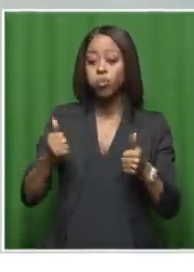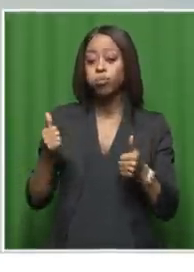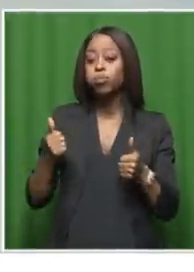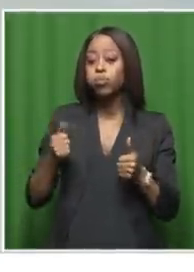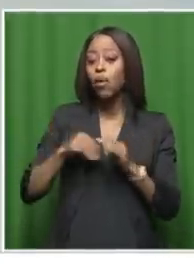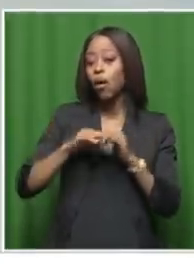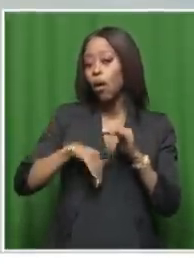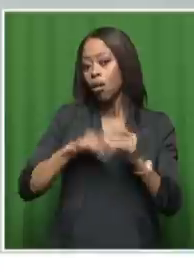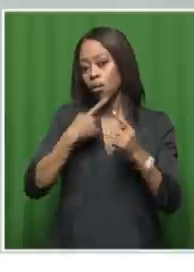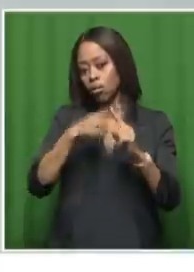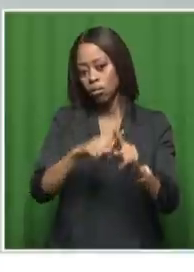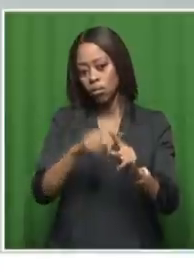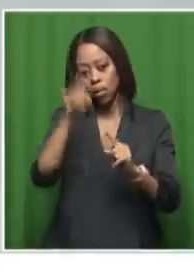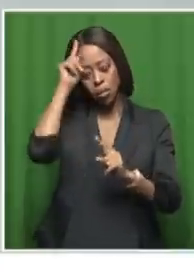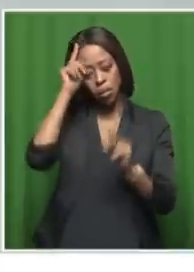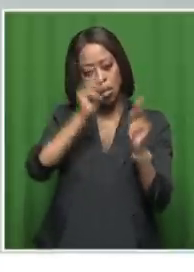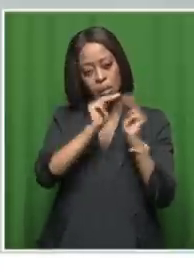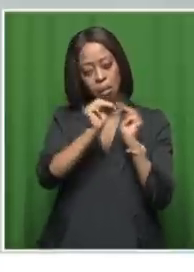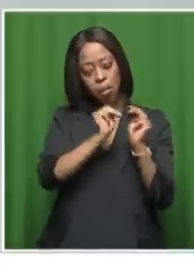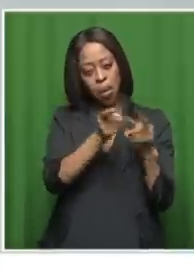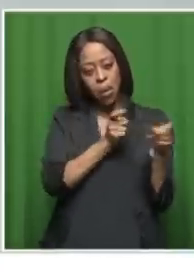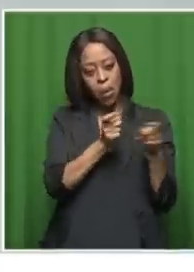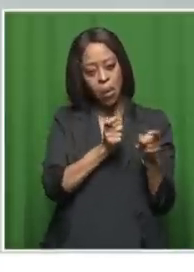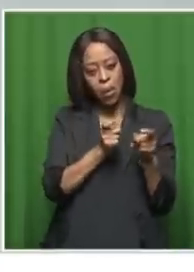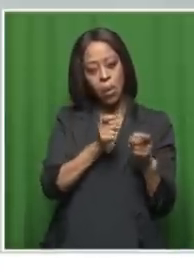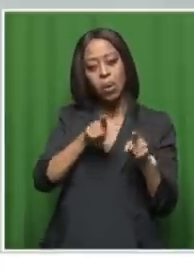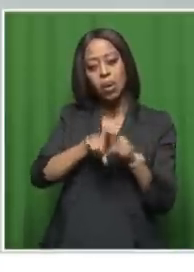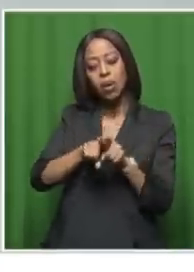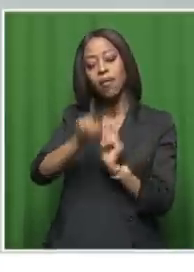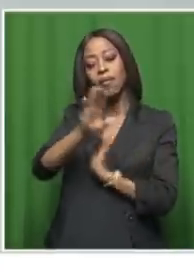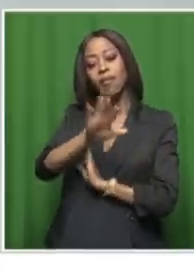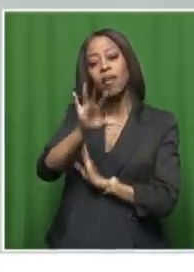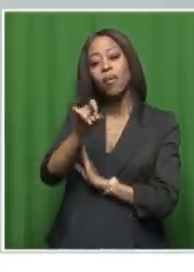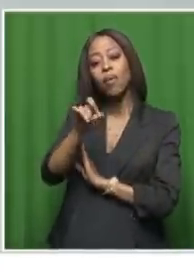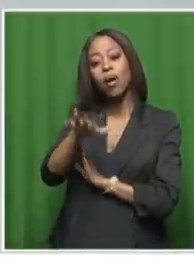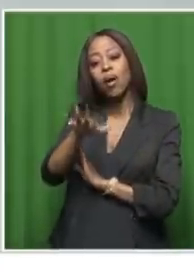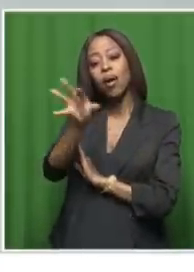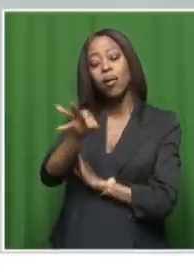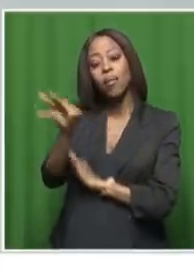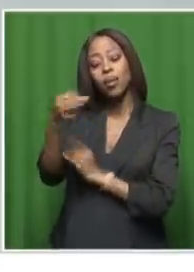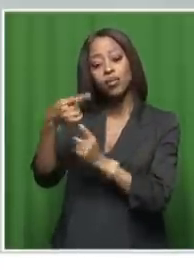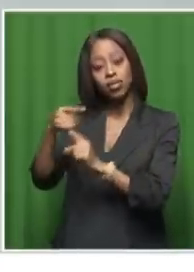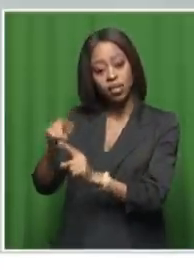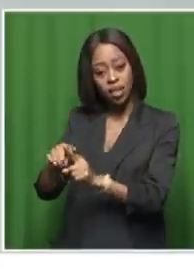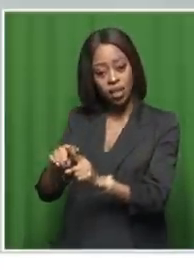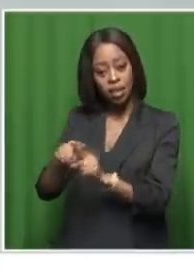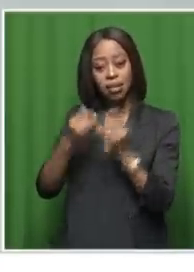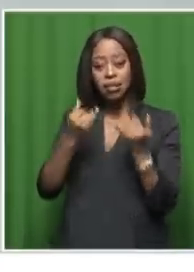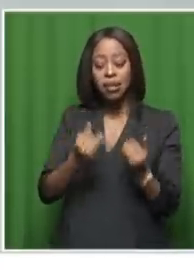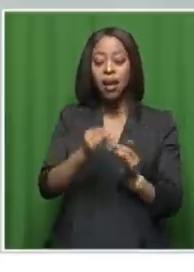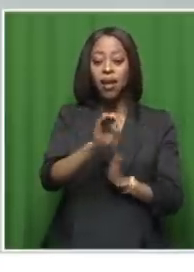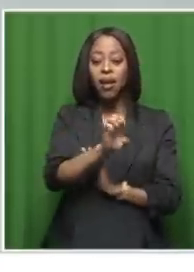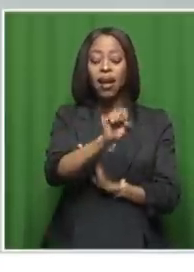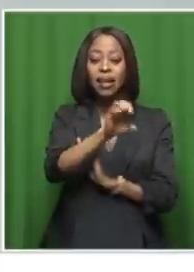target on Black management control, about 55.9% of target, and ESD at